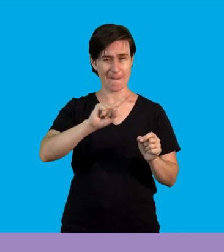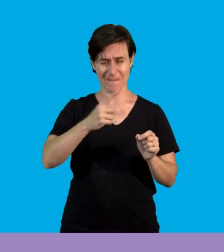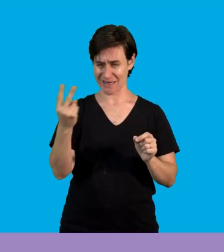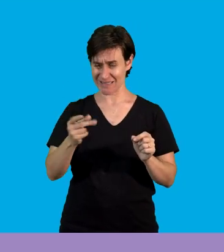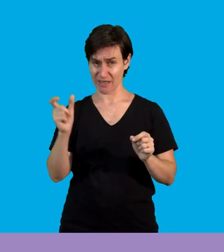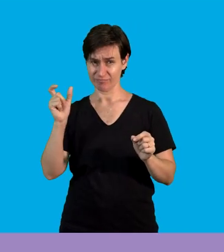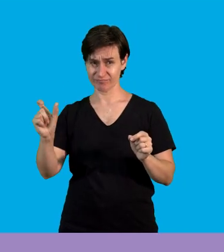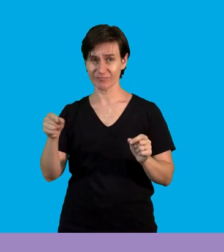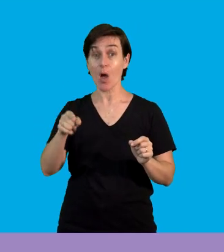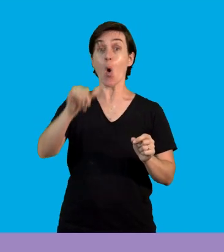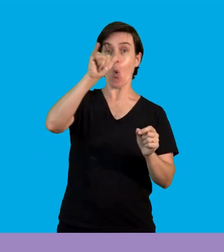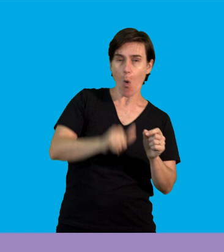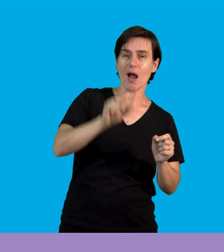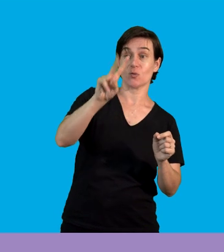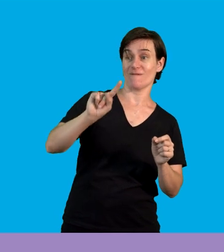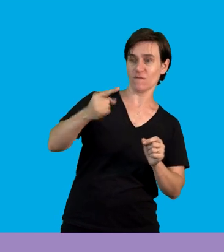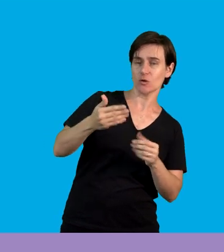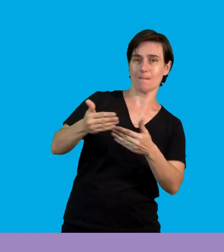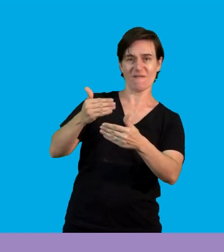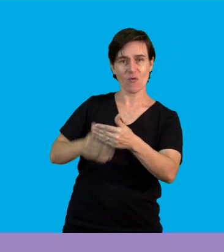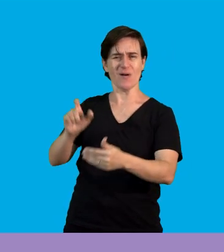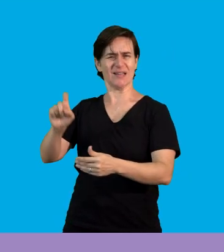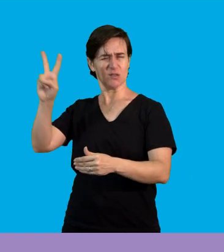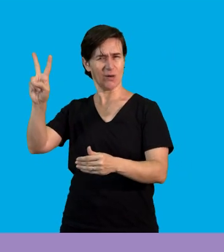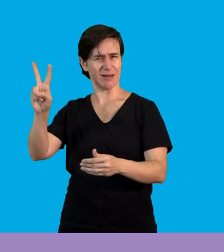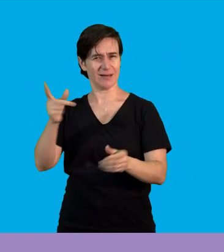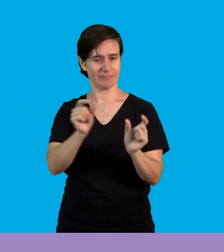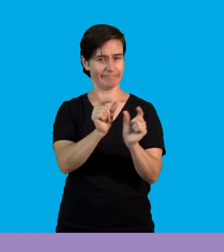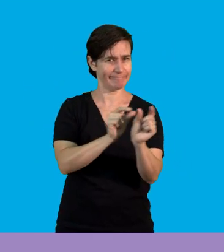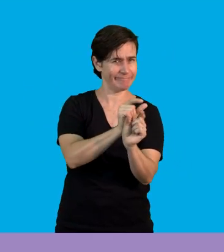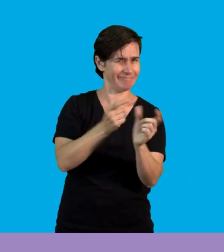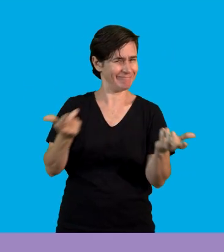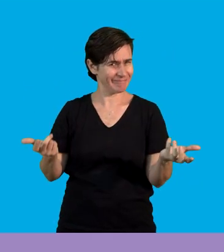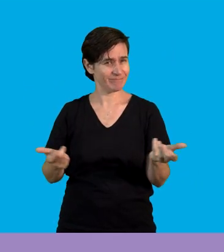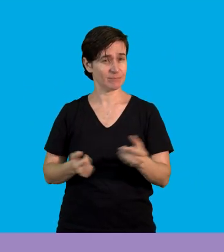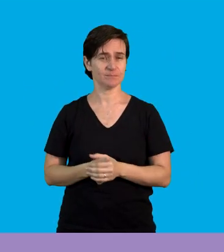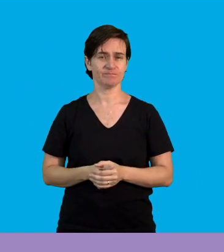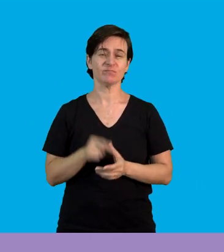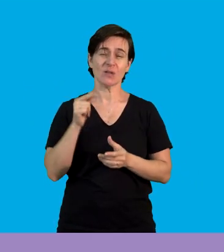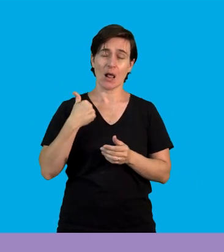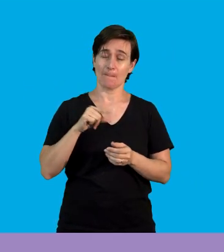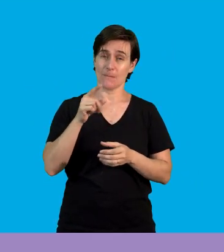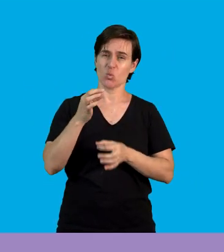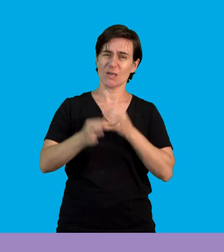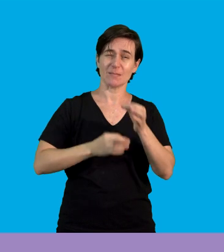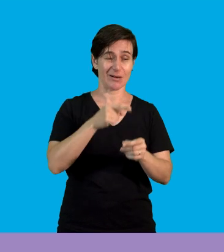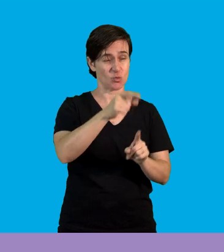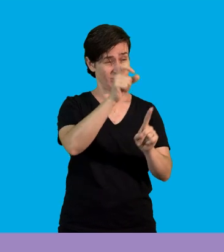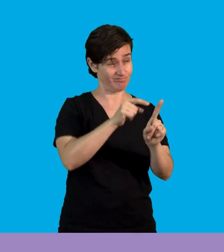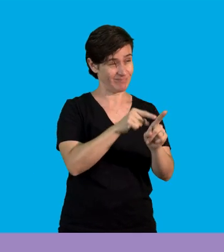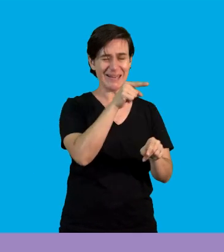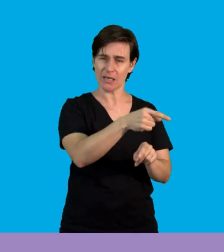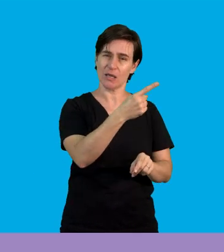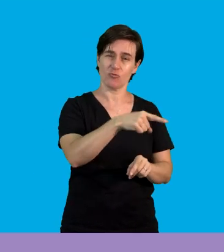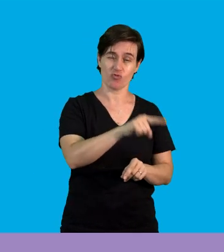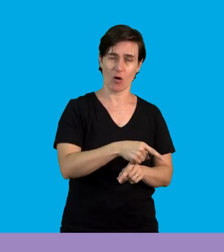in the second term, the y cubed comes before x squared. Explain to Hendrik why